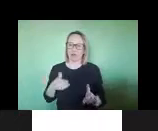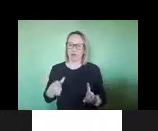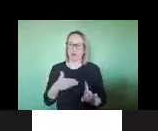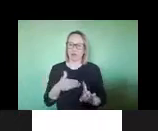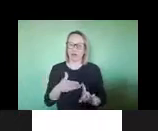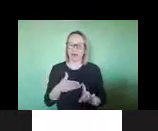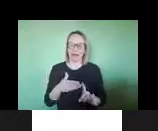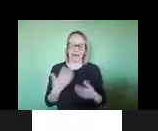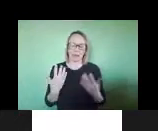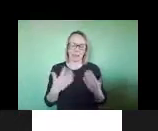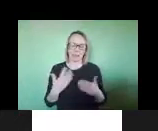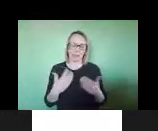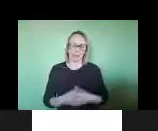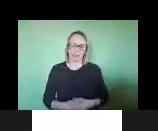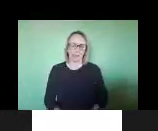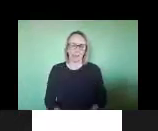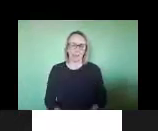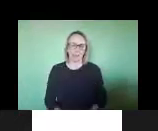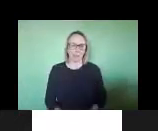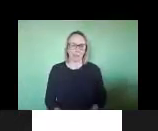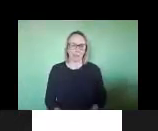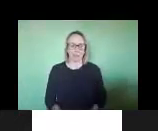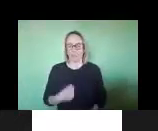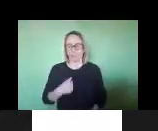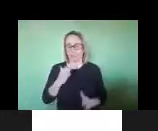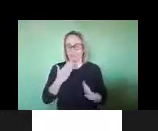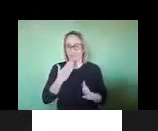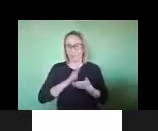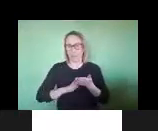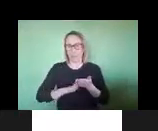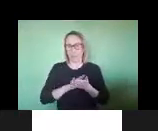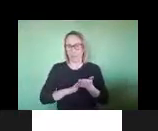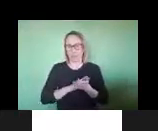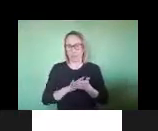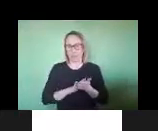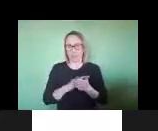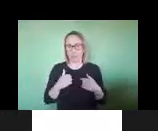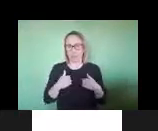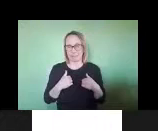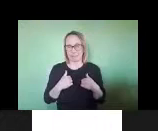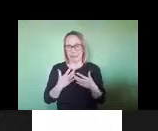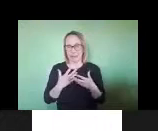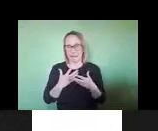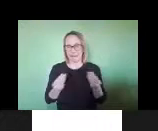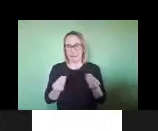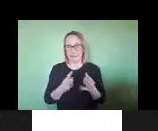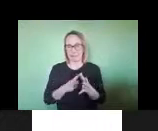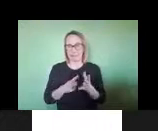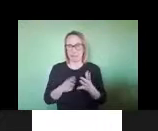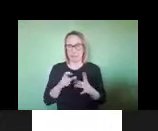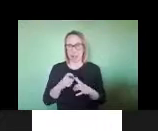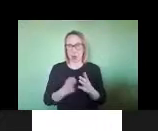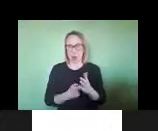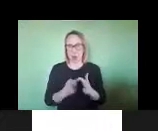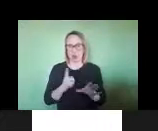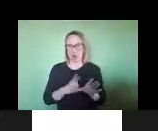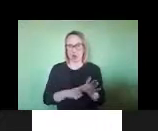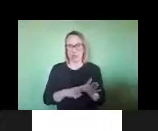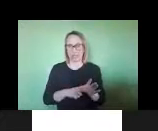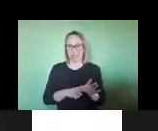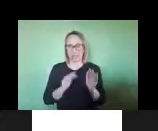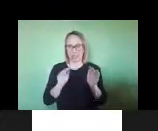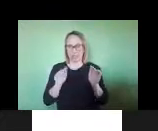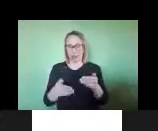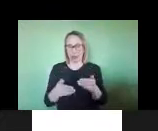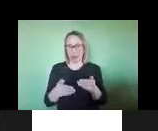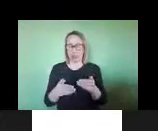incredible. So firstly, I need to apologise for having missed Audrey out in the introductions. Audrey's our community living worker